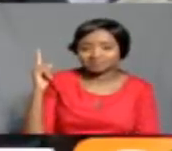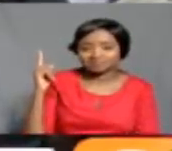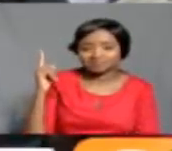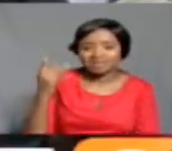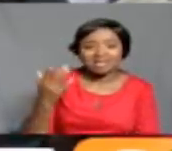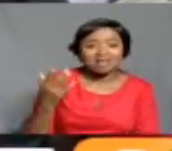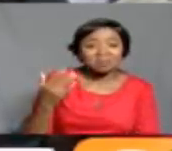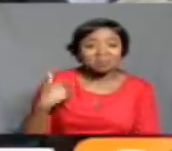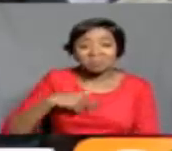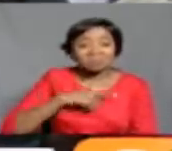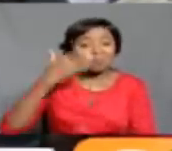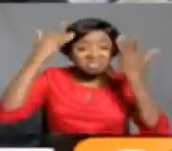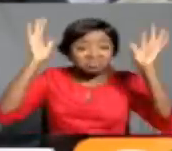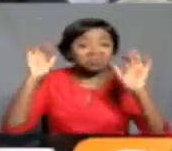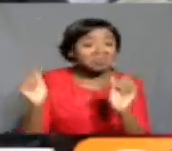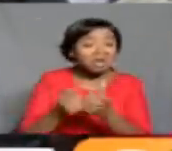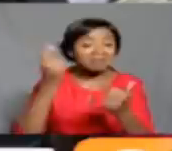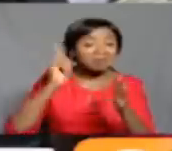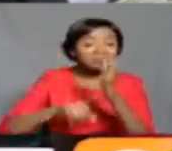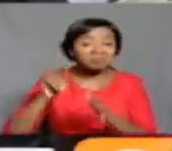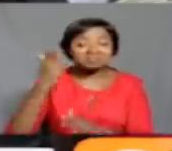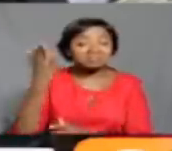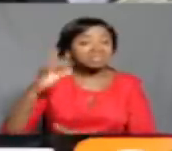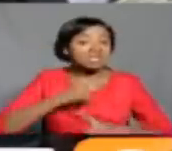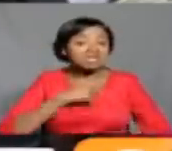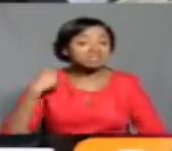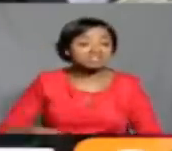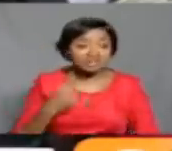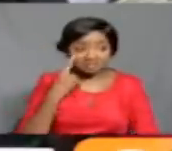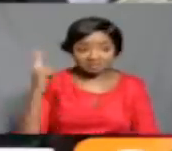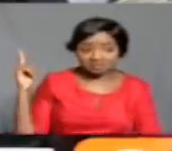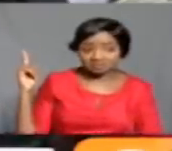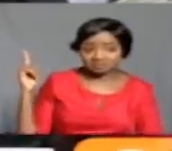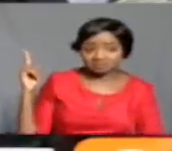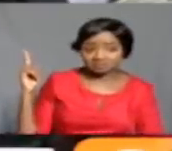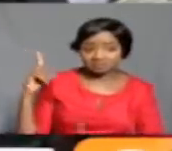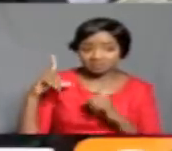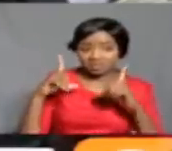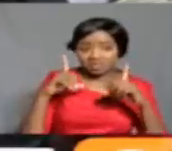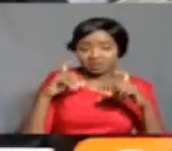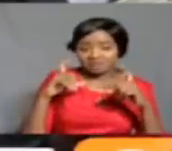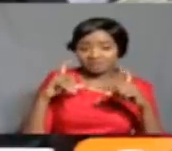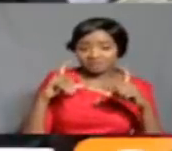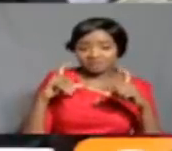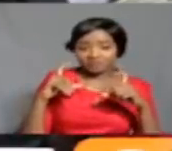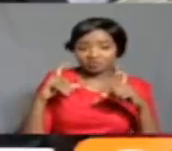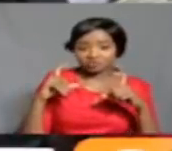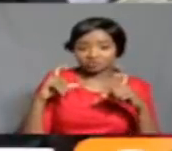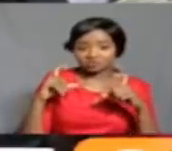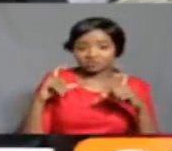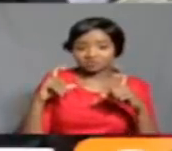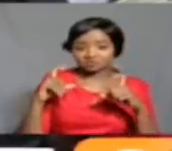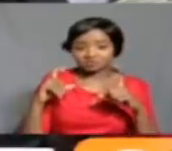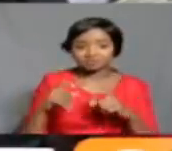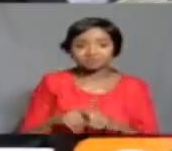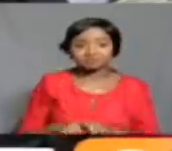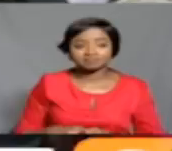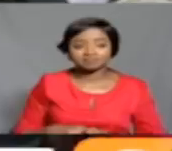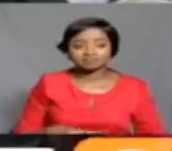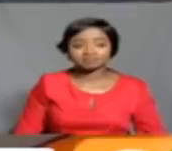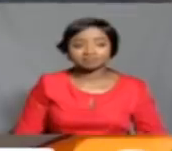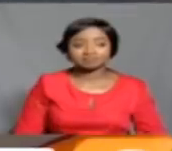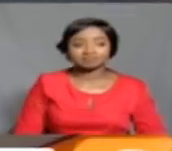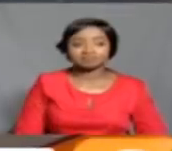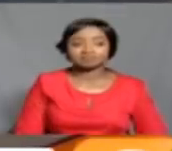happened him. In China. I think that's one of the, well, these are the images. Yeah. And, but do you feel that the country has and those not those been deals were